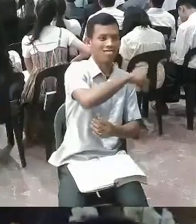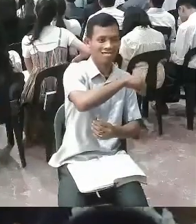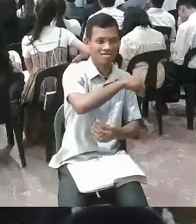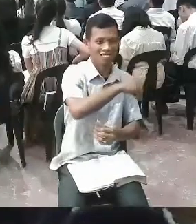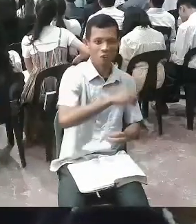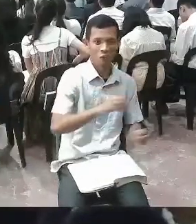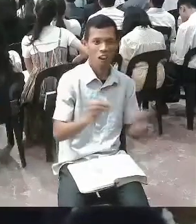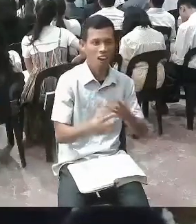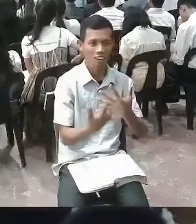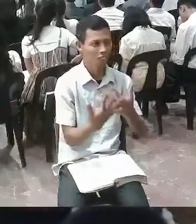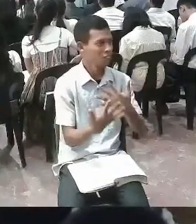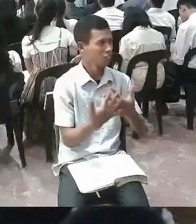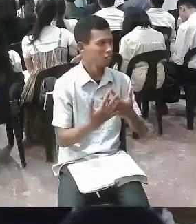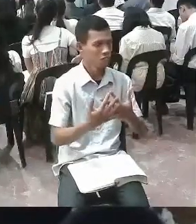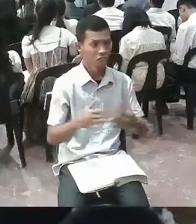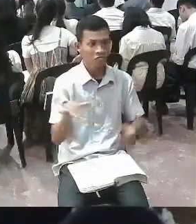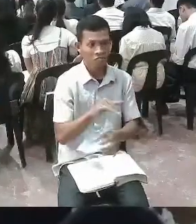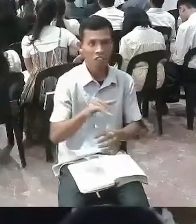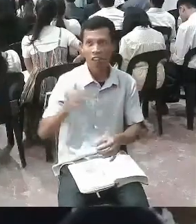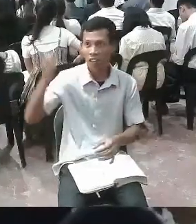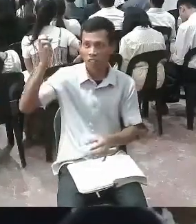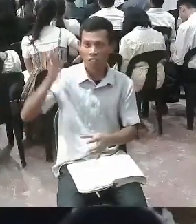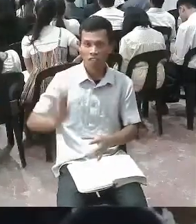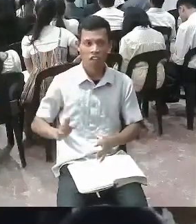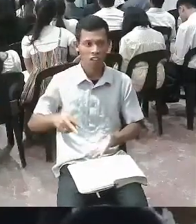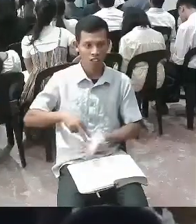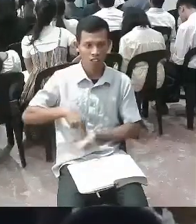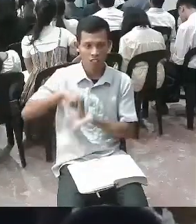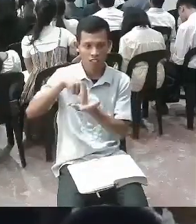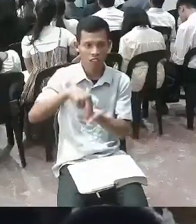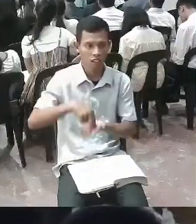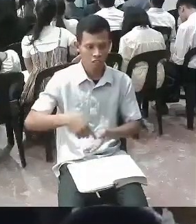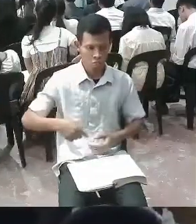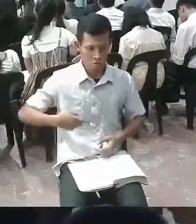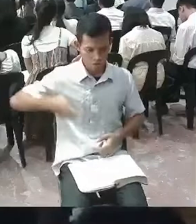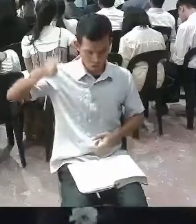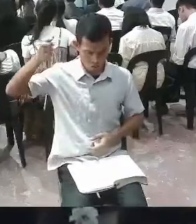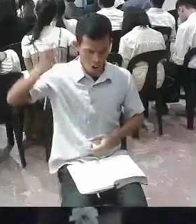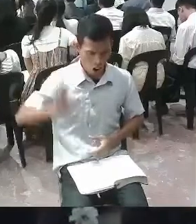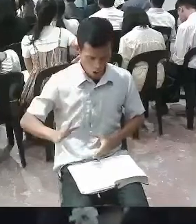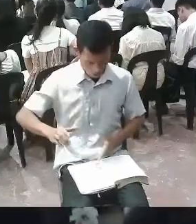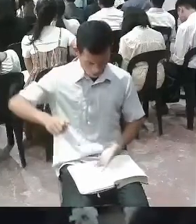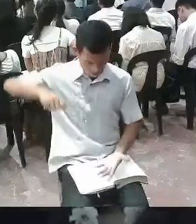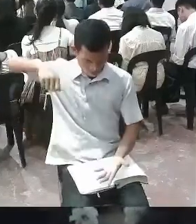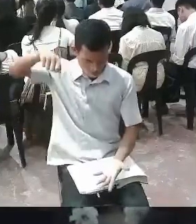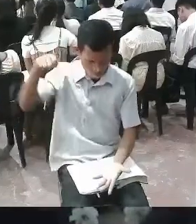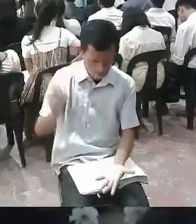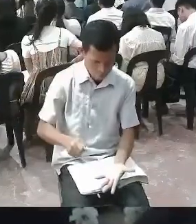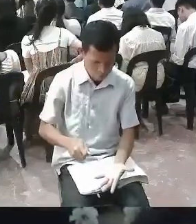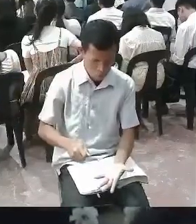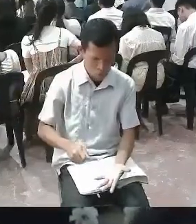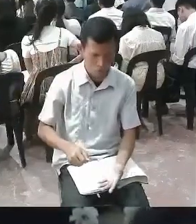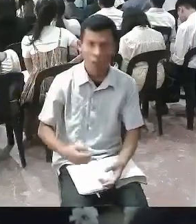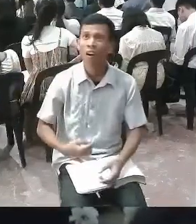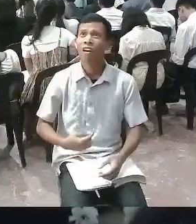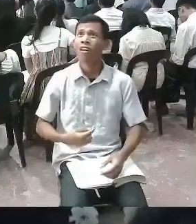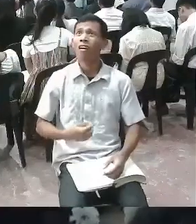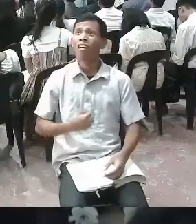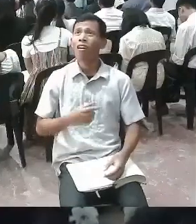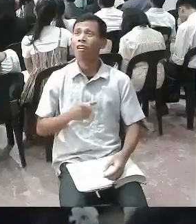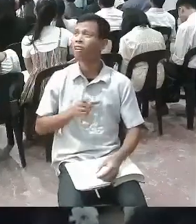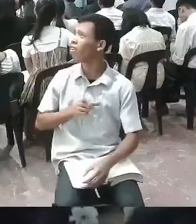God in God's courtroom. I'm guilty. And Jesus,